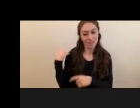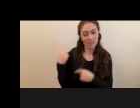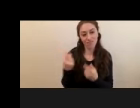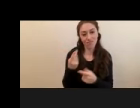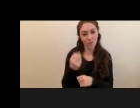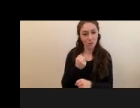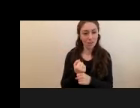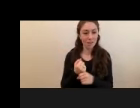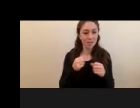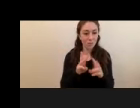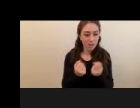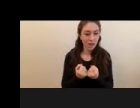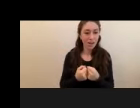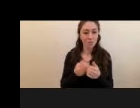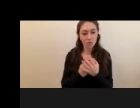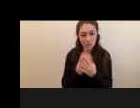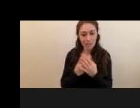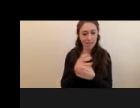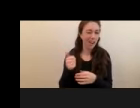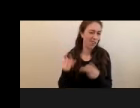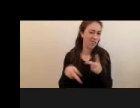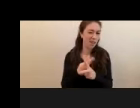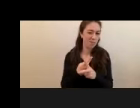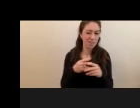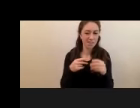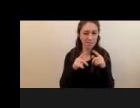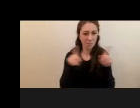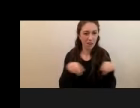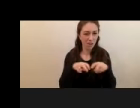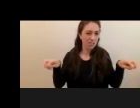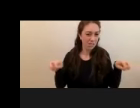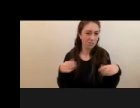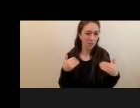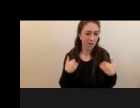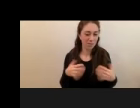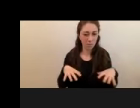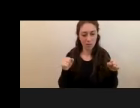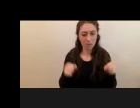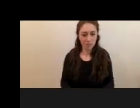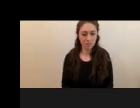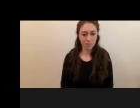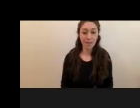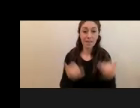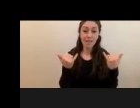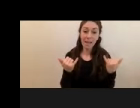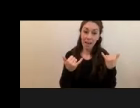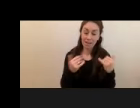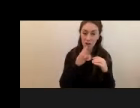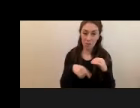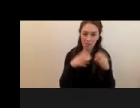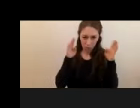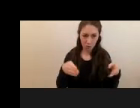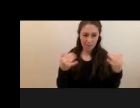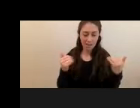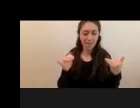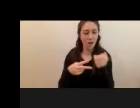of workshop screenings and other sorts of panels that we've hosted. But what I wanted to talk about today and what we're focusing on is the archive.